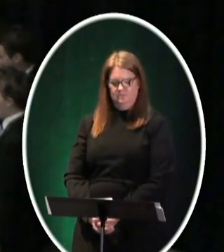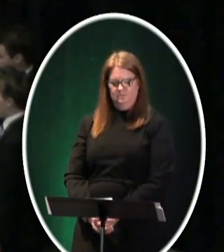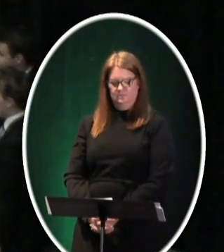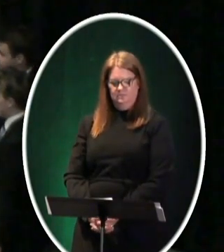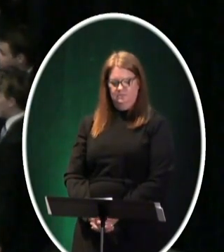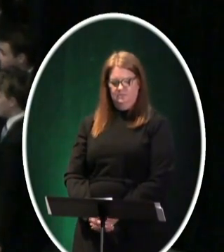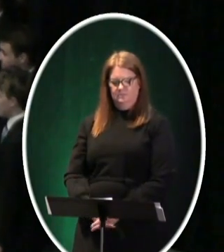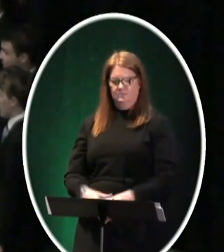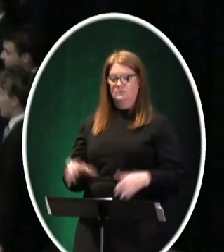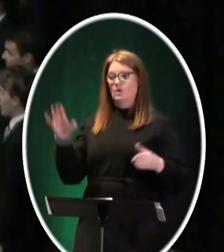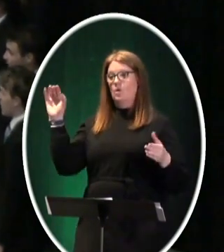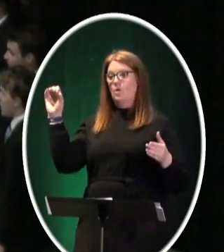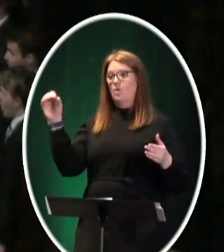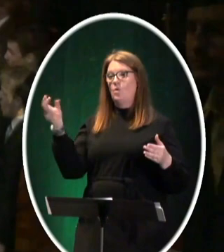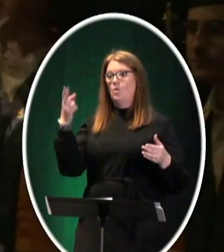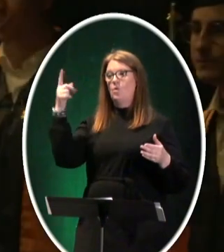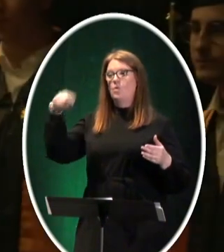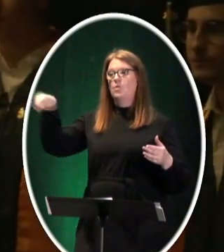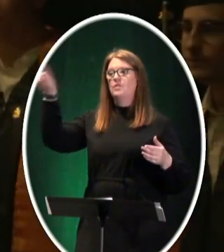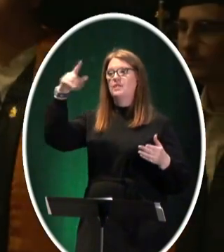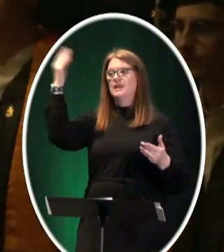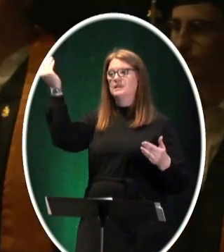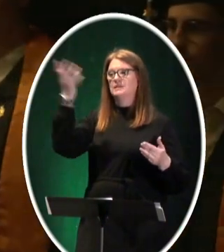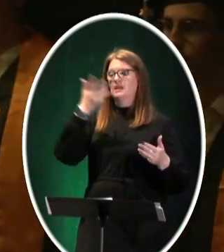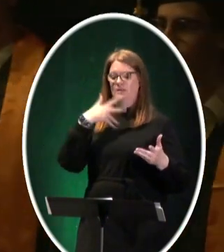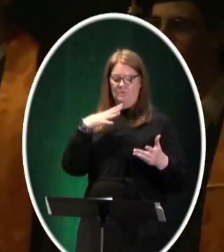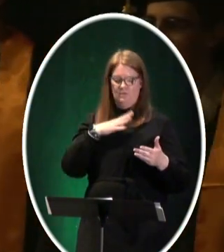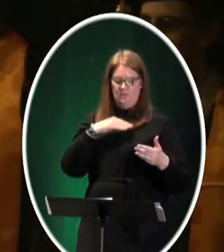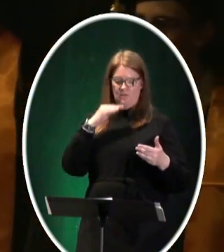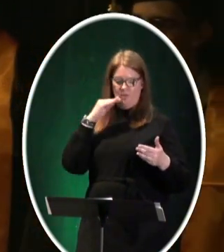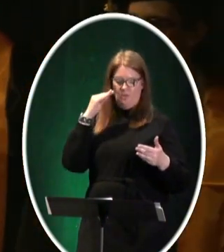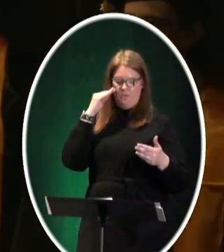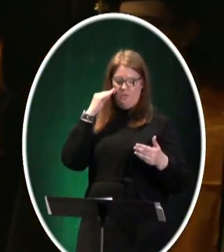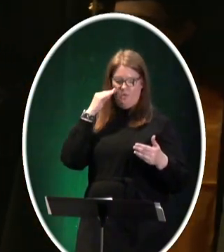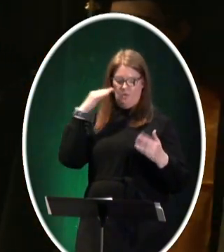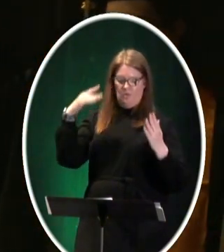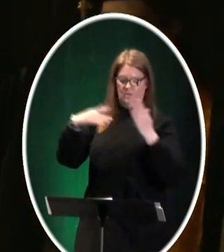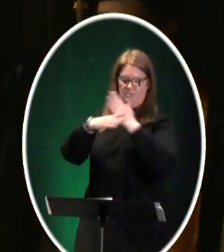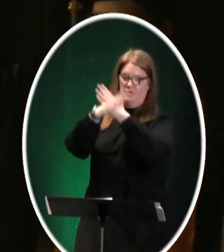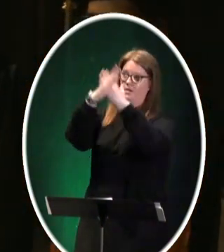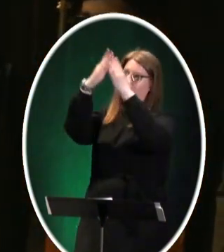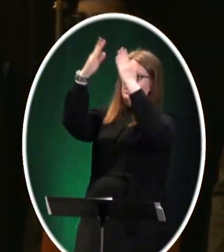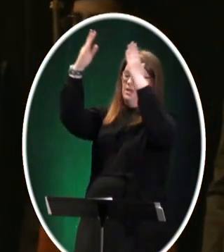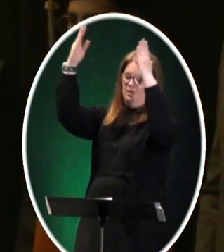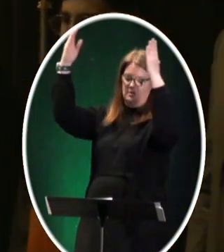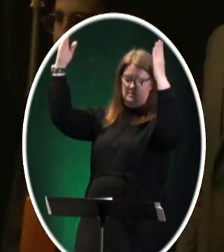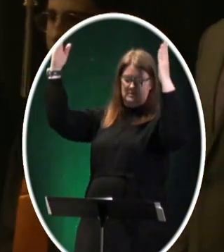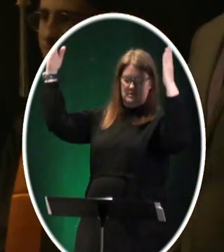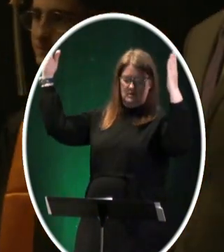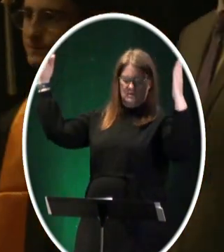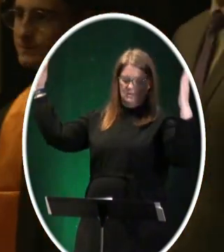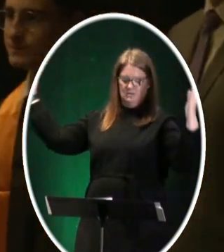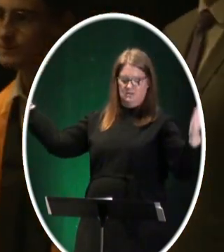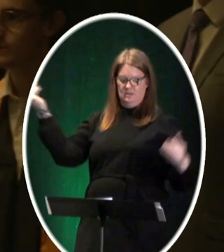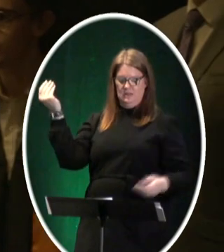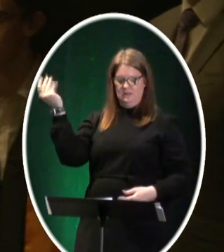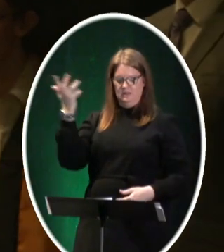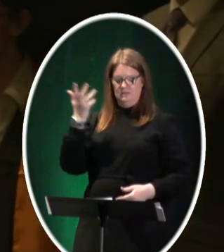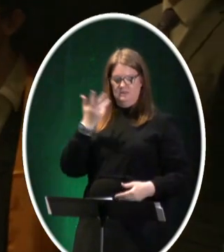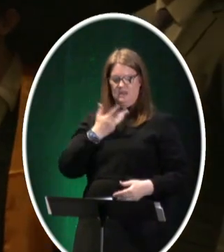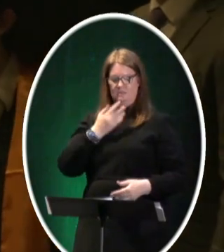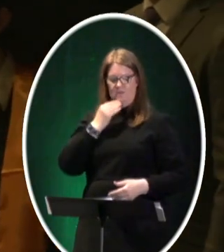Oh, they tell me of a home far beyond the skies. They tell me of a home